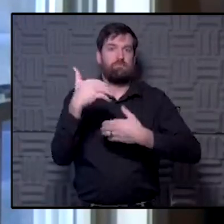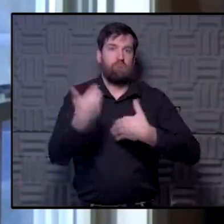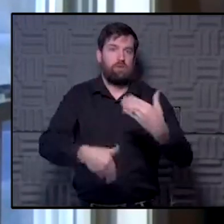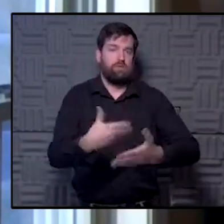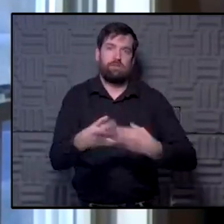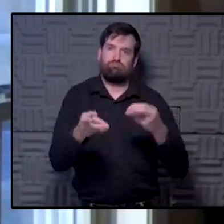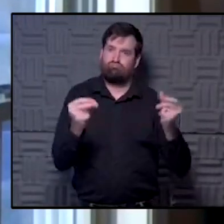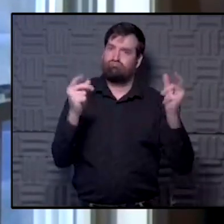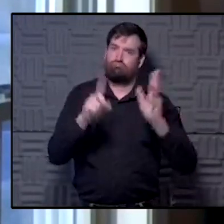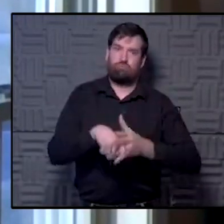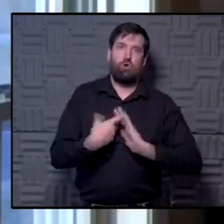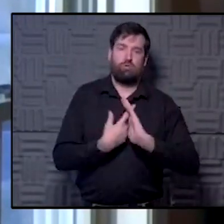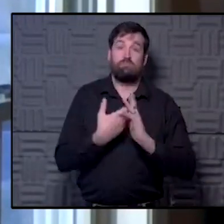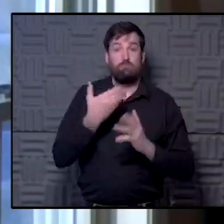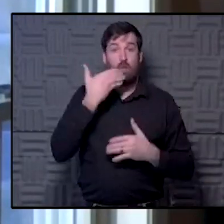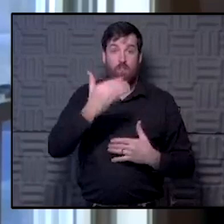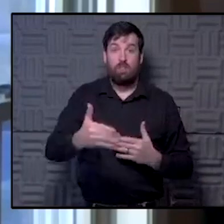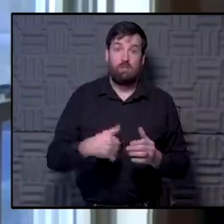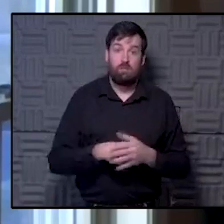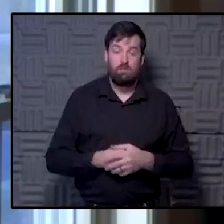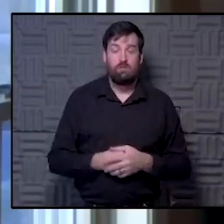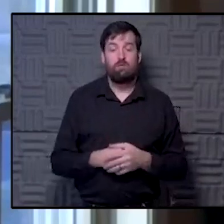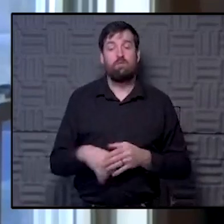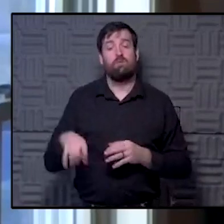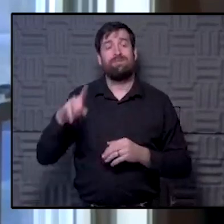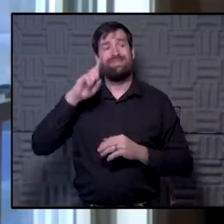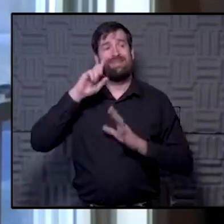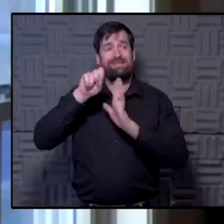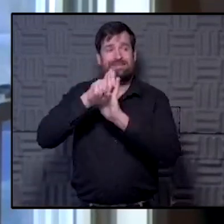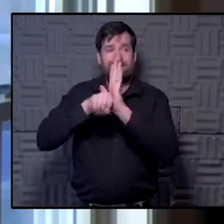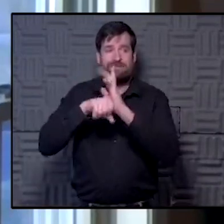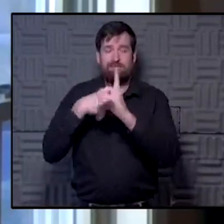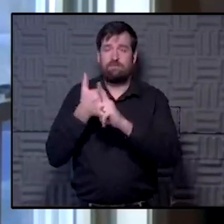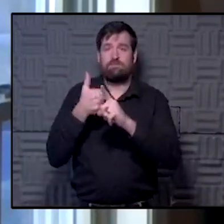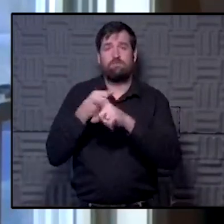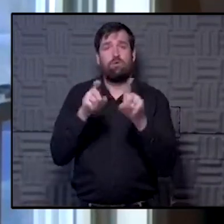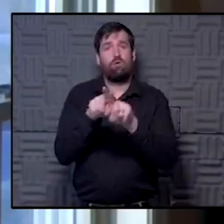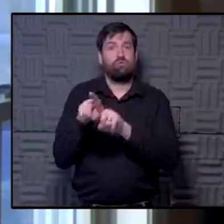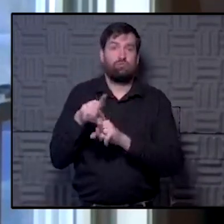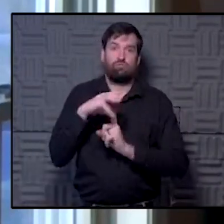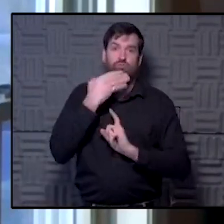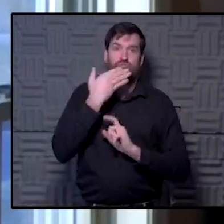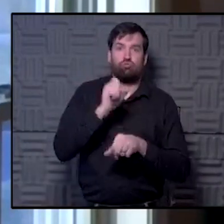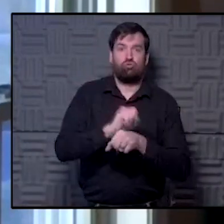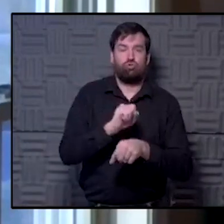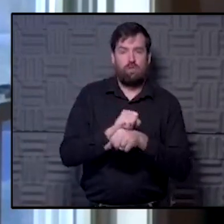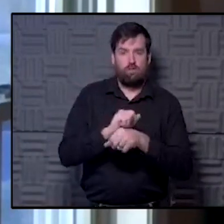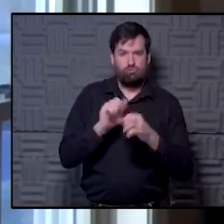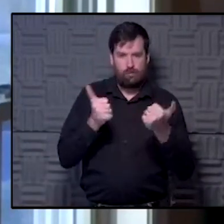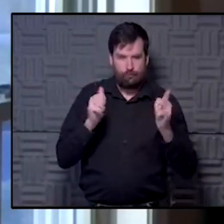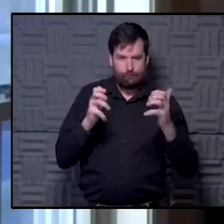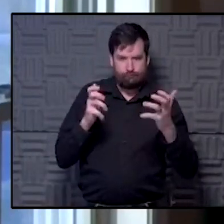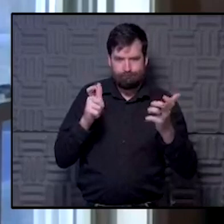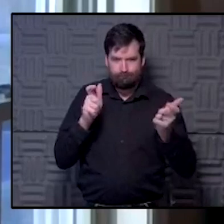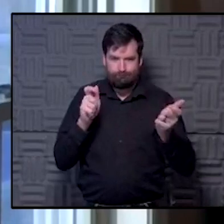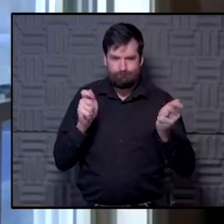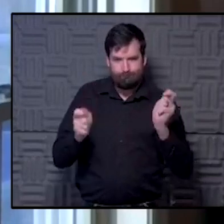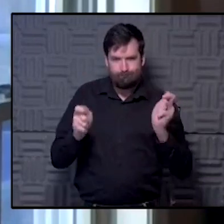So I think that's going really well. I think states are also doing a very good job of adapting to